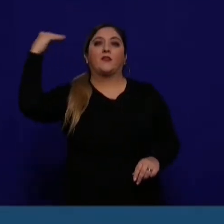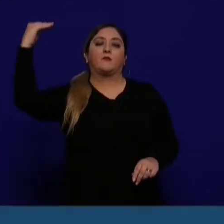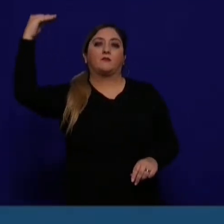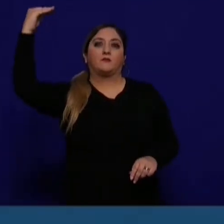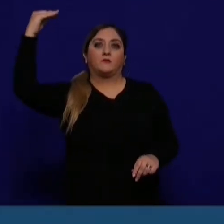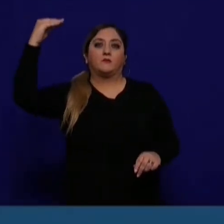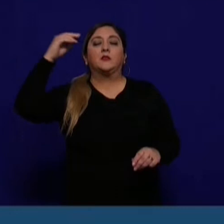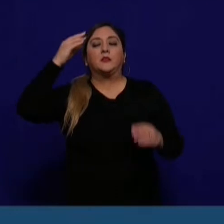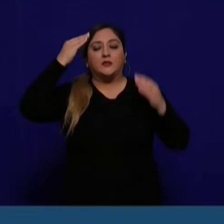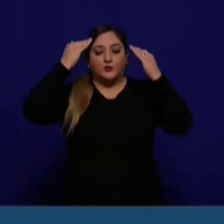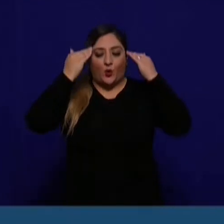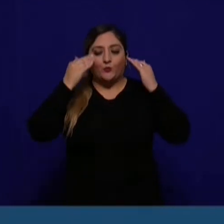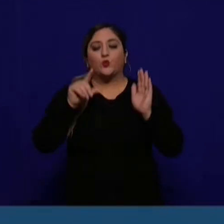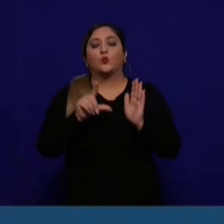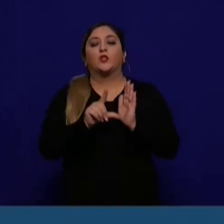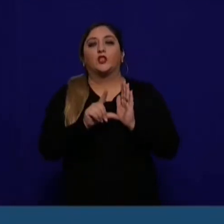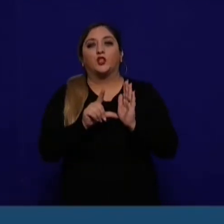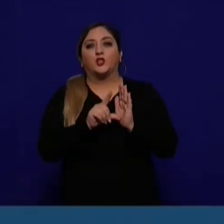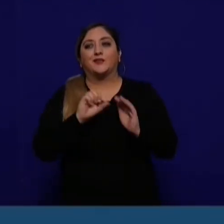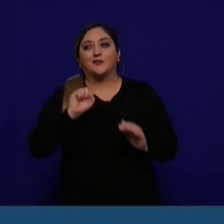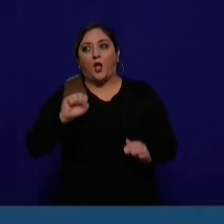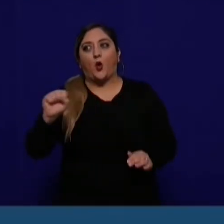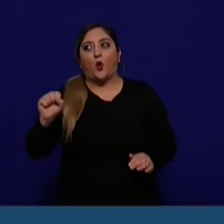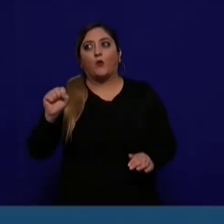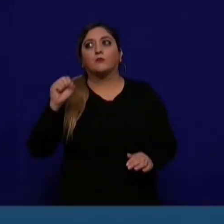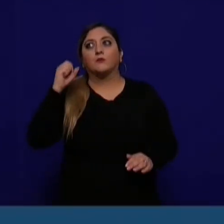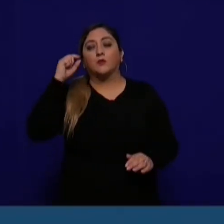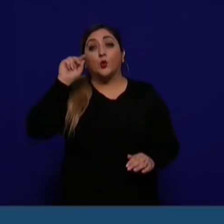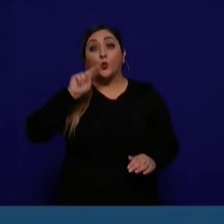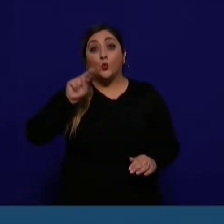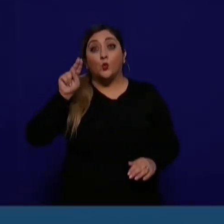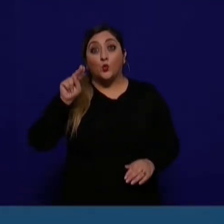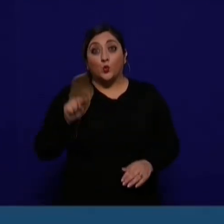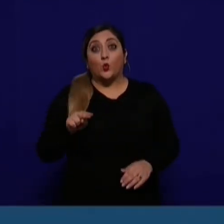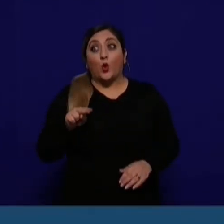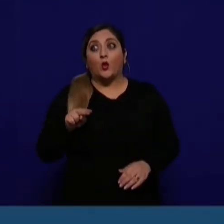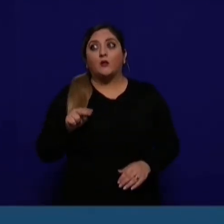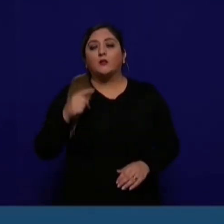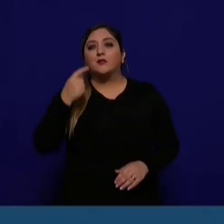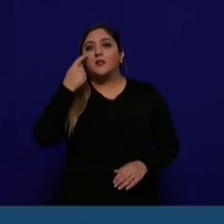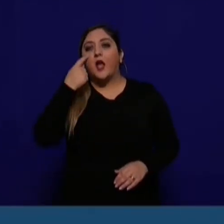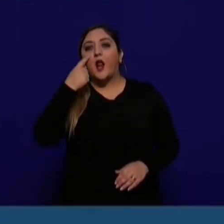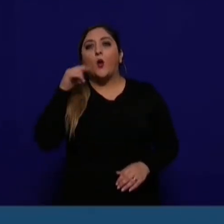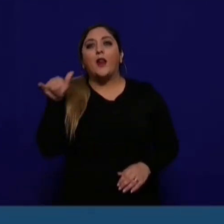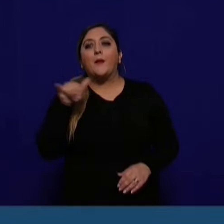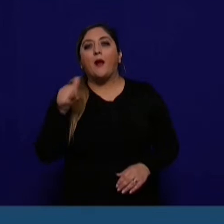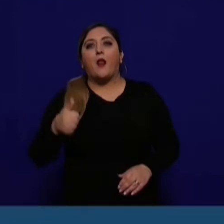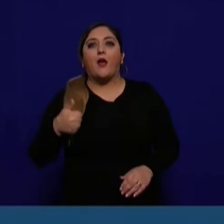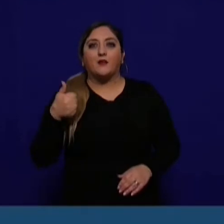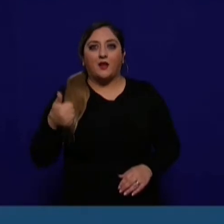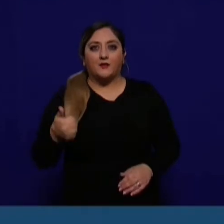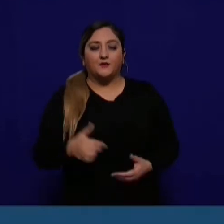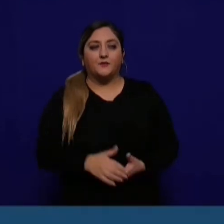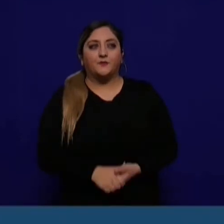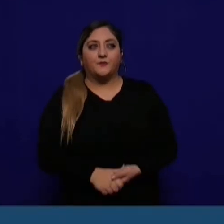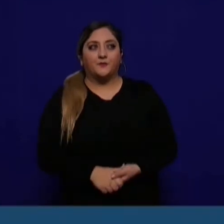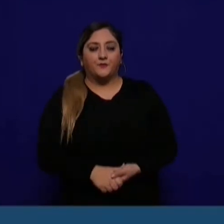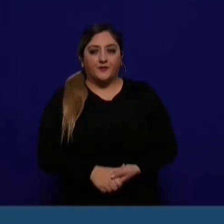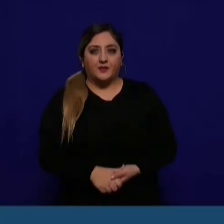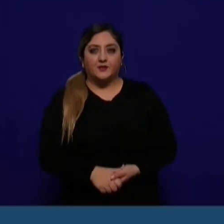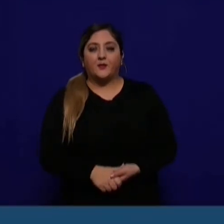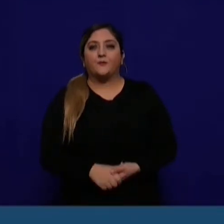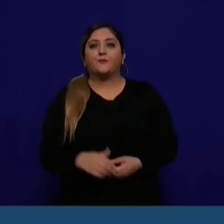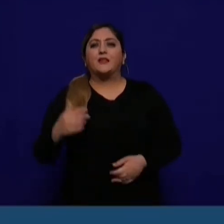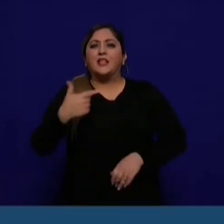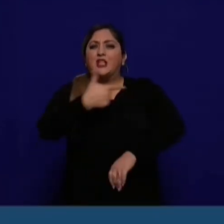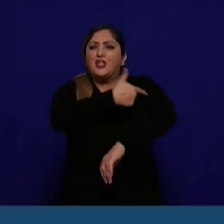u dejjem nimxu ma dak ukoll il-pariri li tatina l-European Medicines Agency. Fuq kemm hija effettiva fit-tul